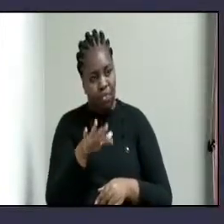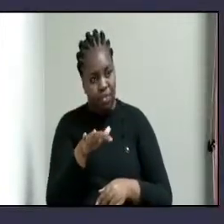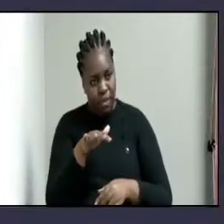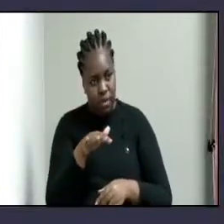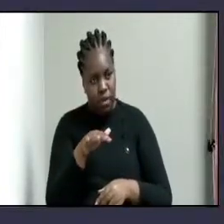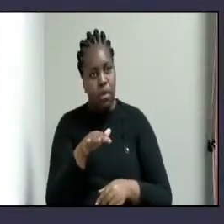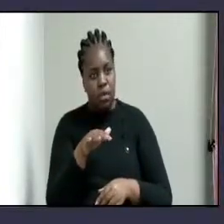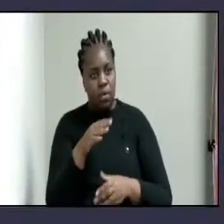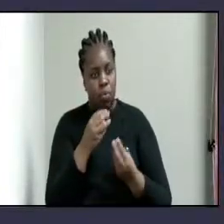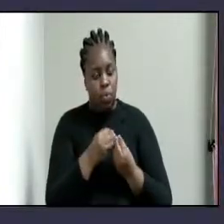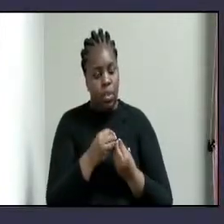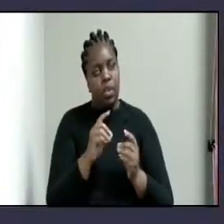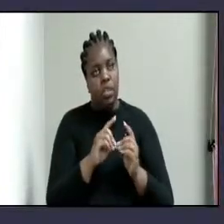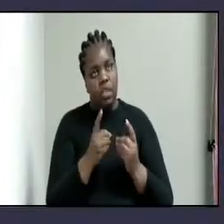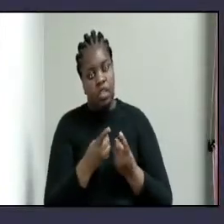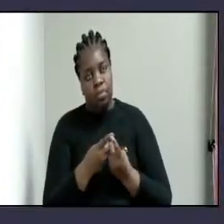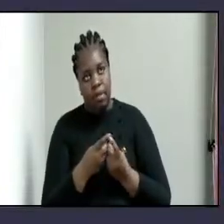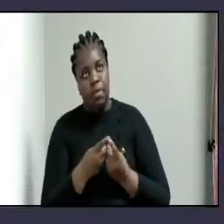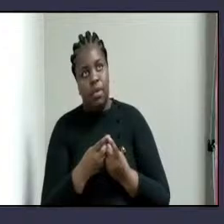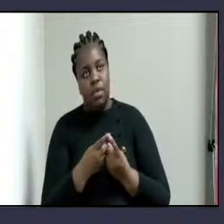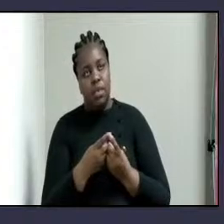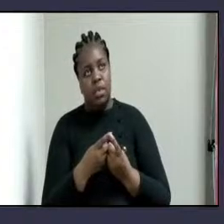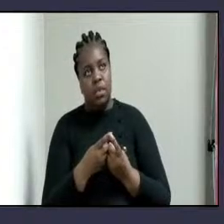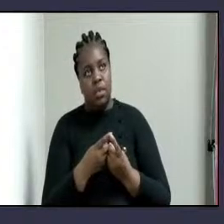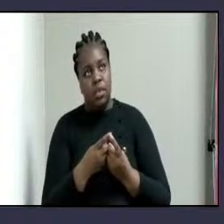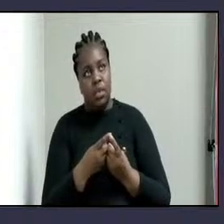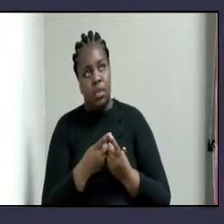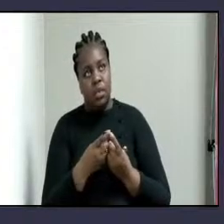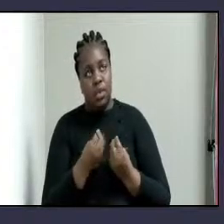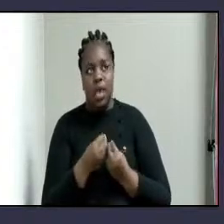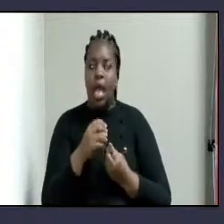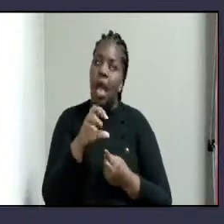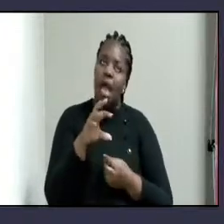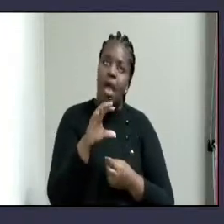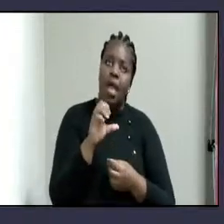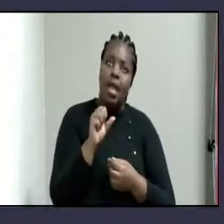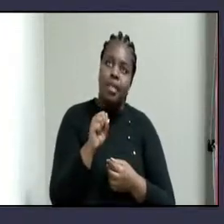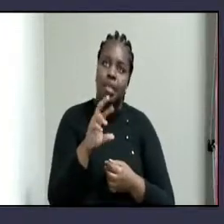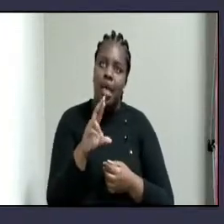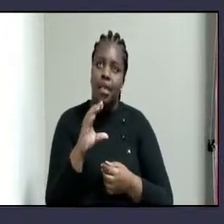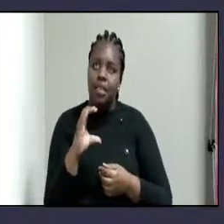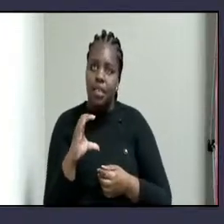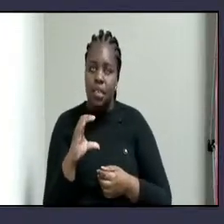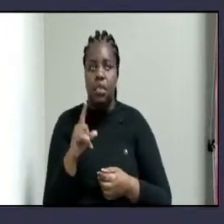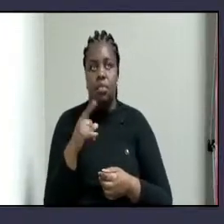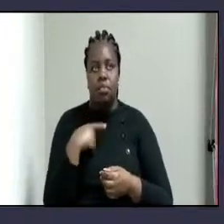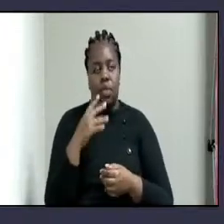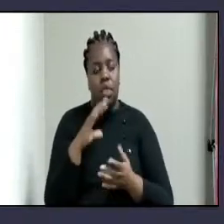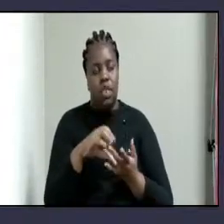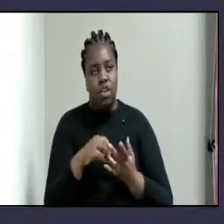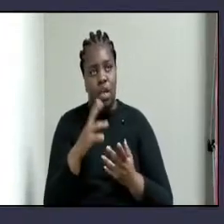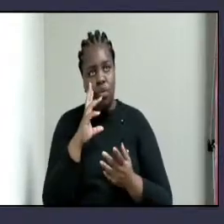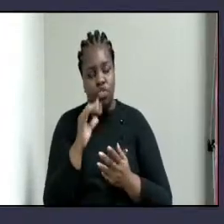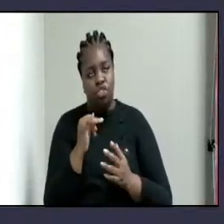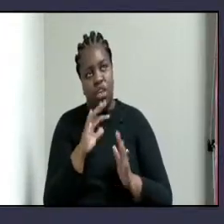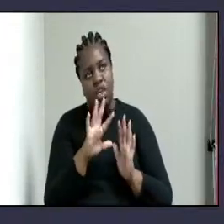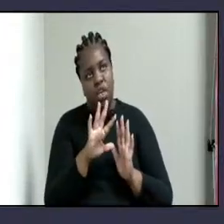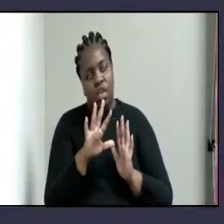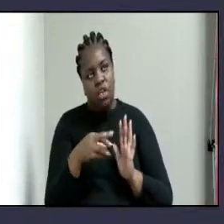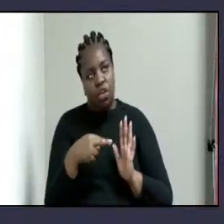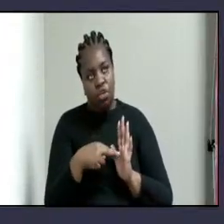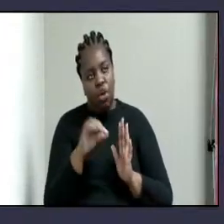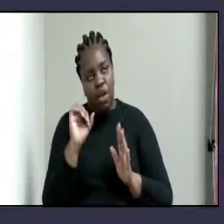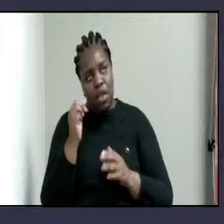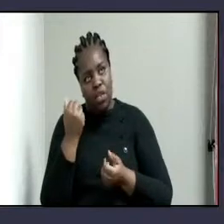2015, together with the Department of Constitutional Development and HSRC, we're trying to check the role of the Constitutional